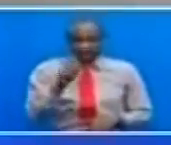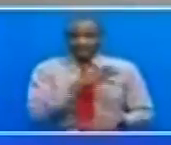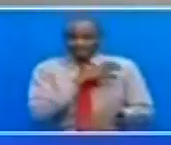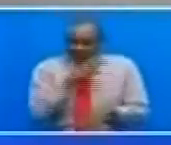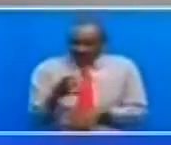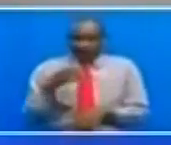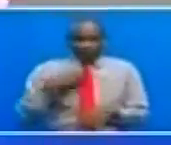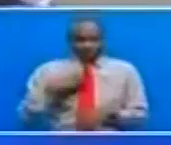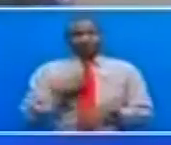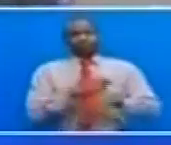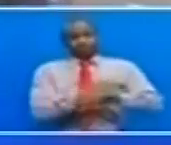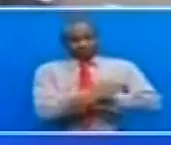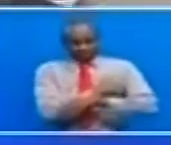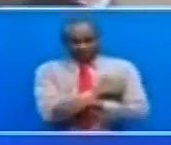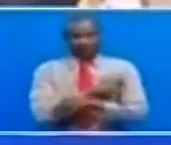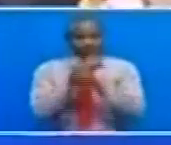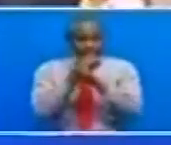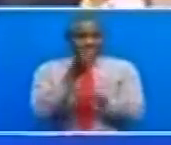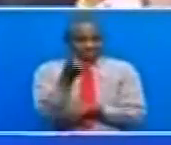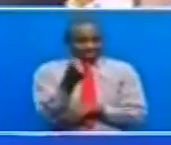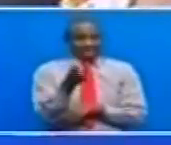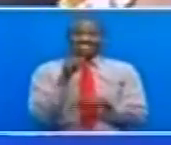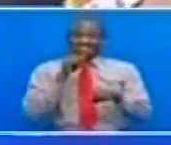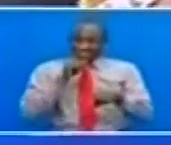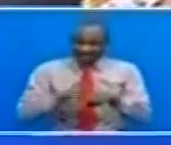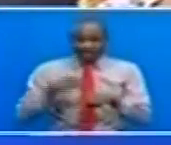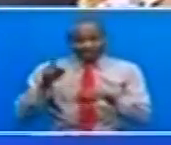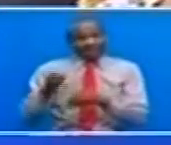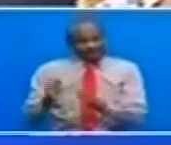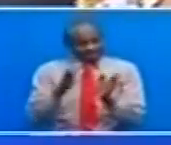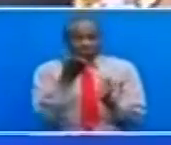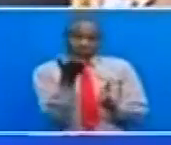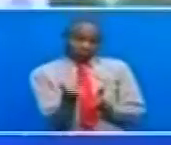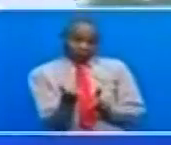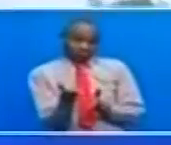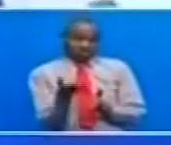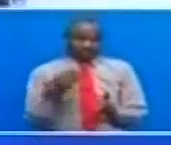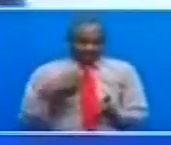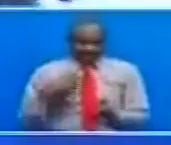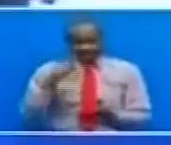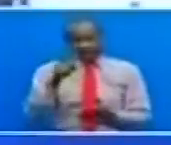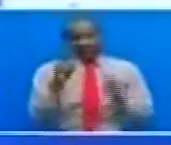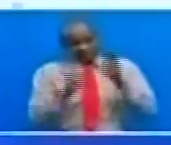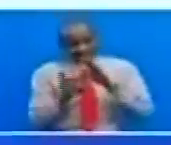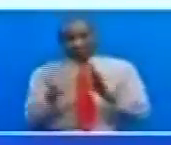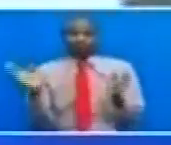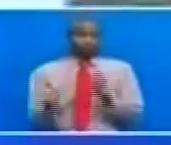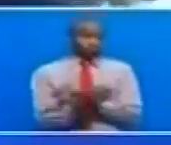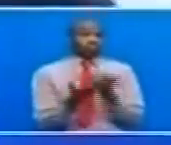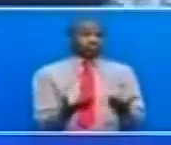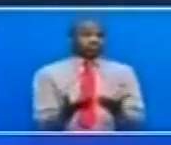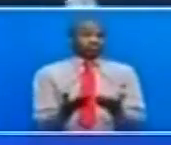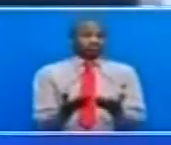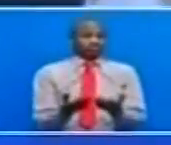powers of the chief of defense forces, even as it provides avenues, if any, for scrapping the ministry, because the